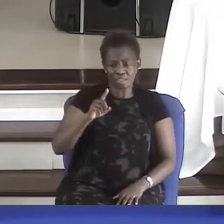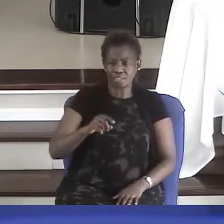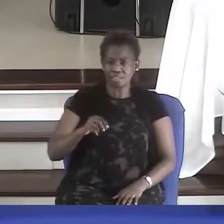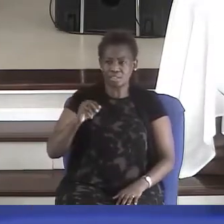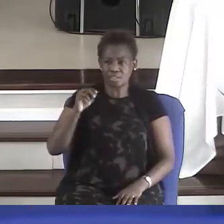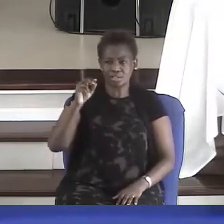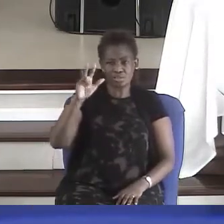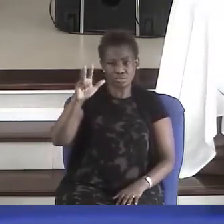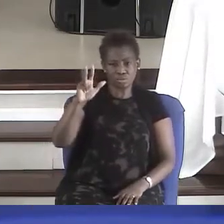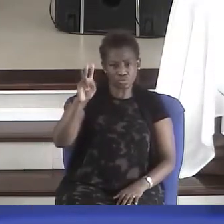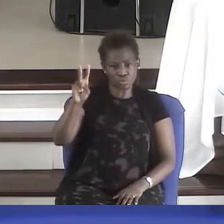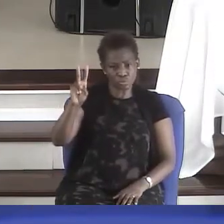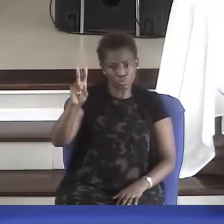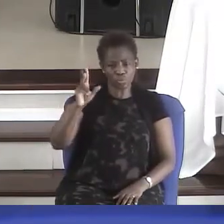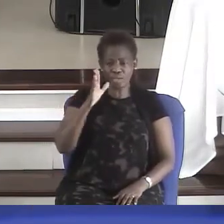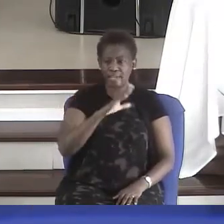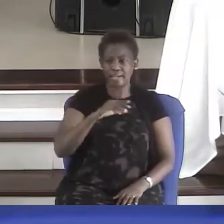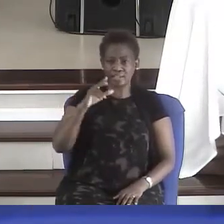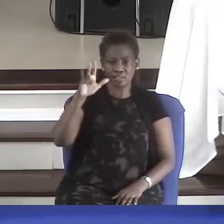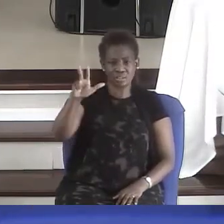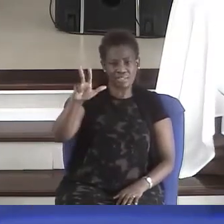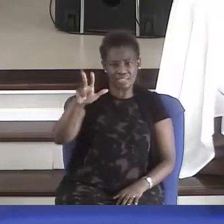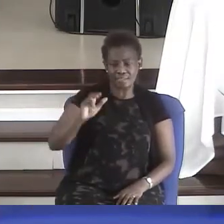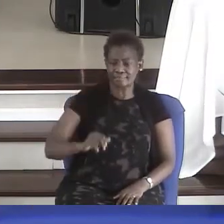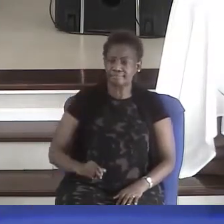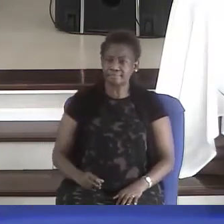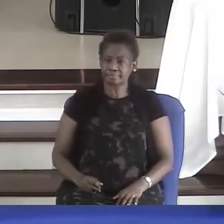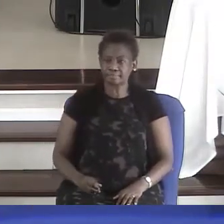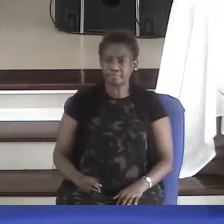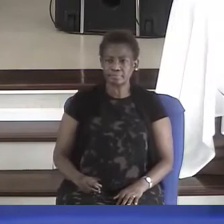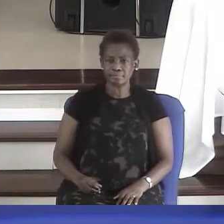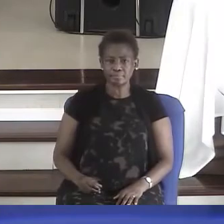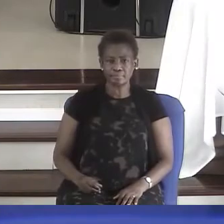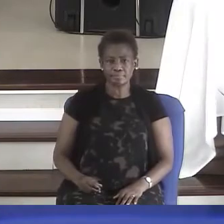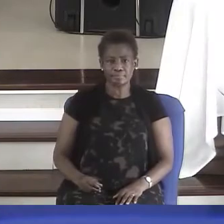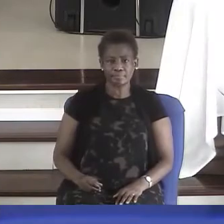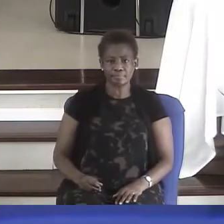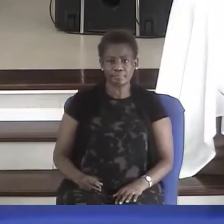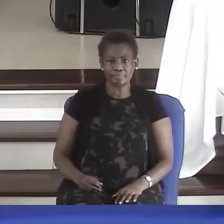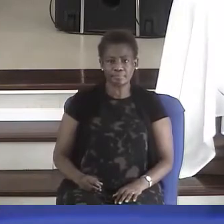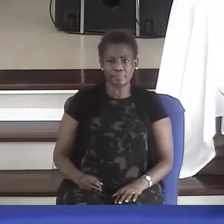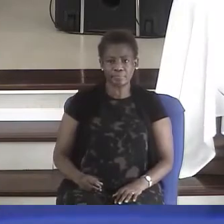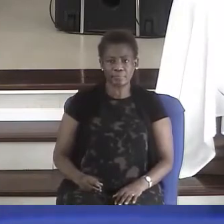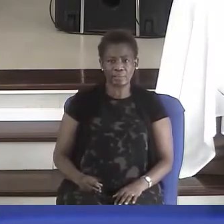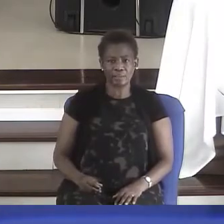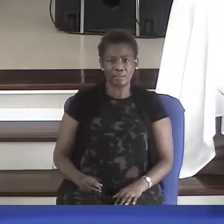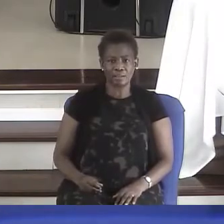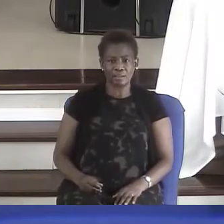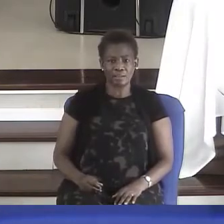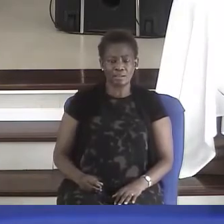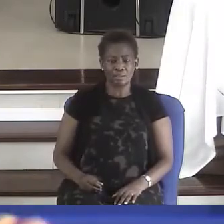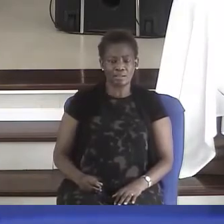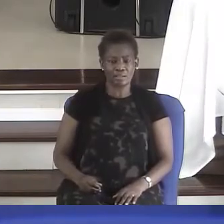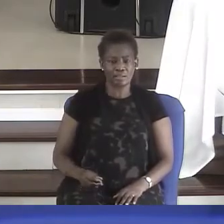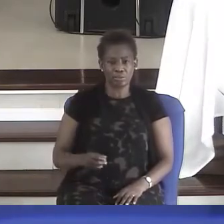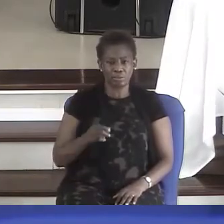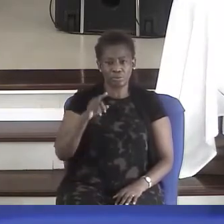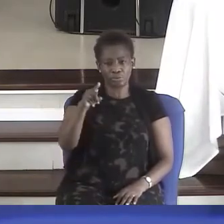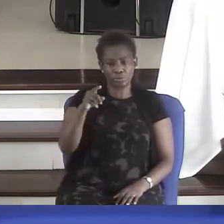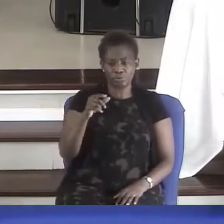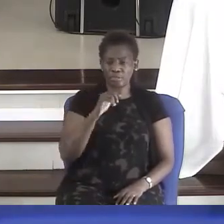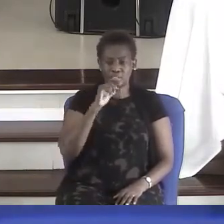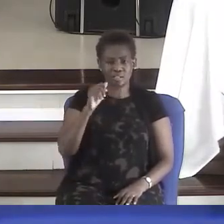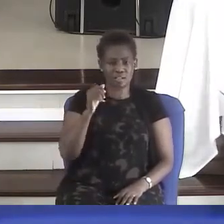of writing, and you won't be able to know to say, John said that. When and where did John say that? Very